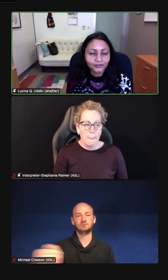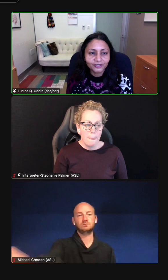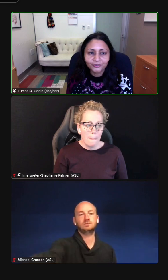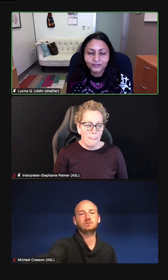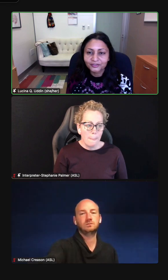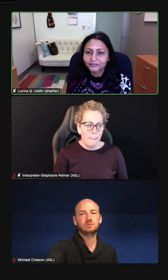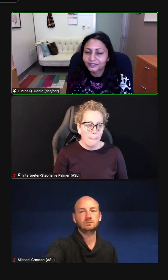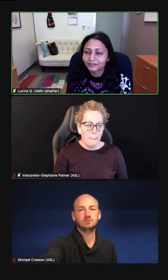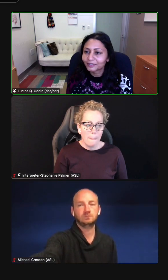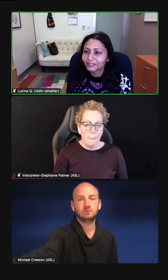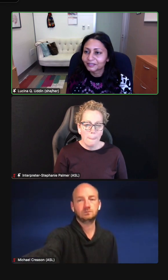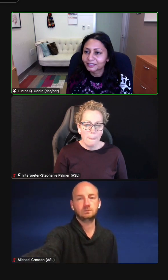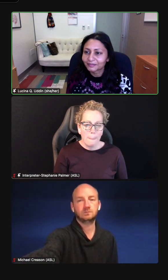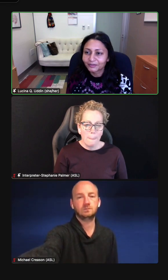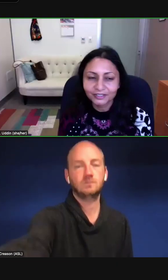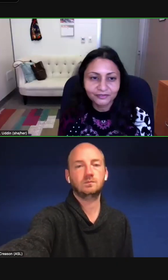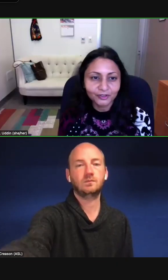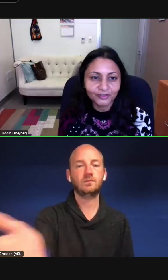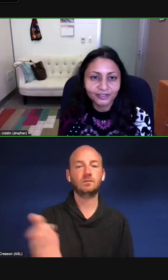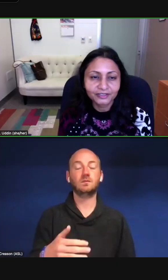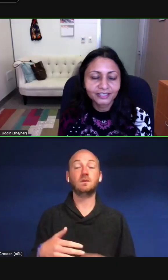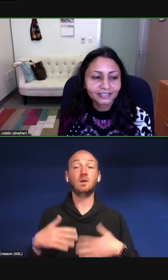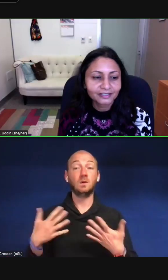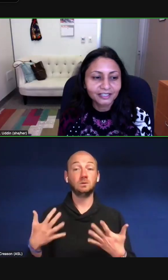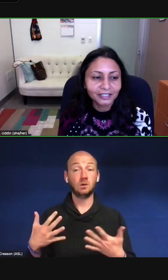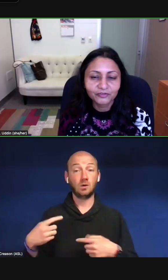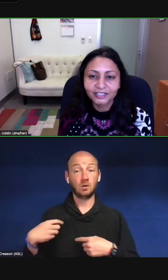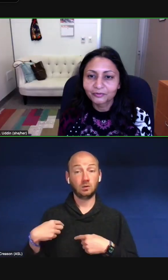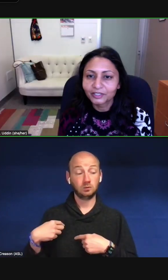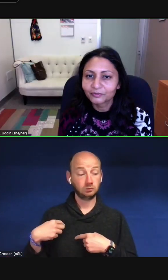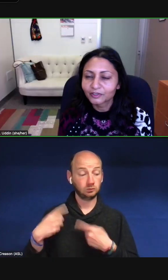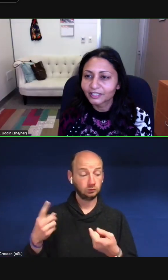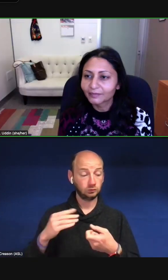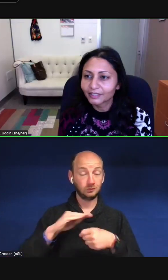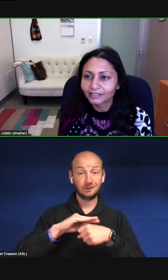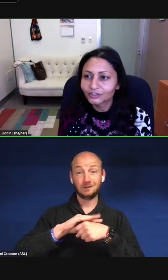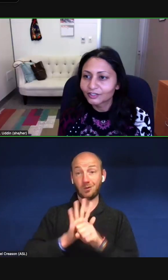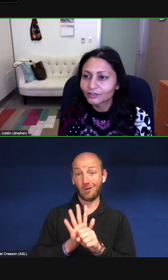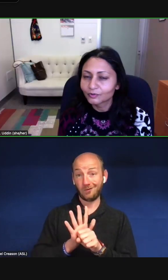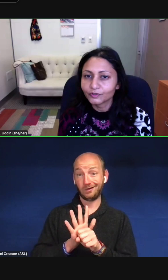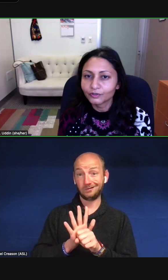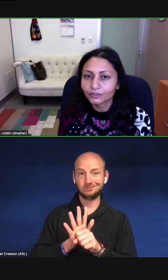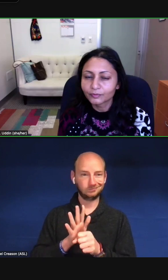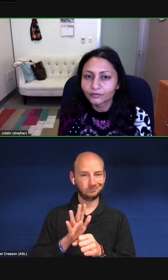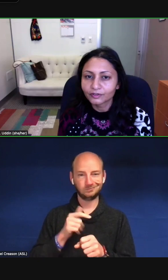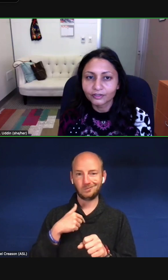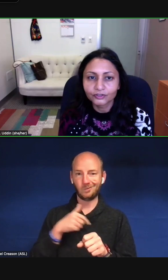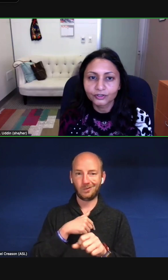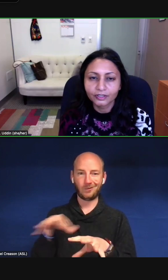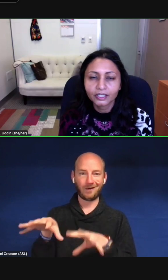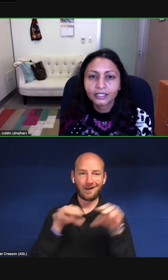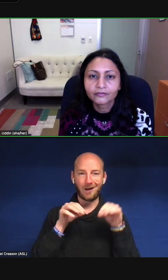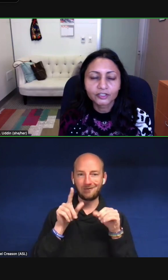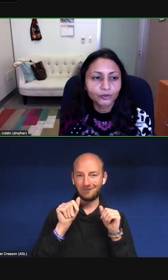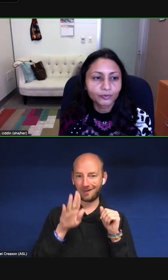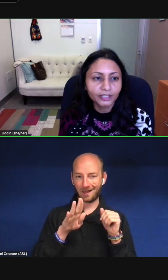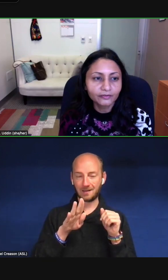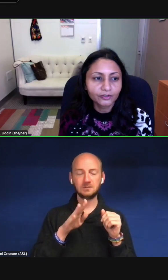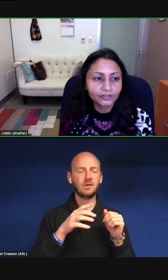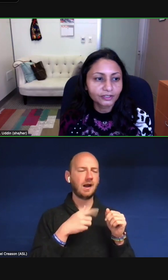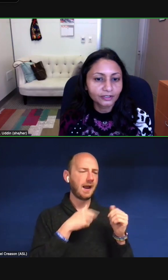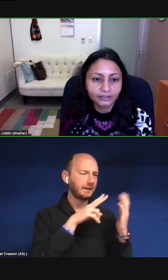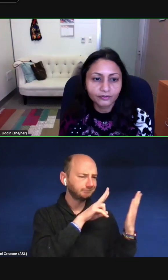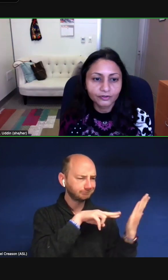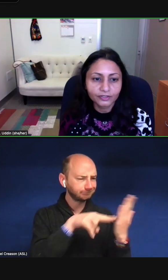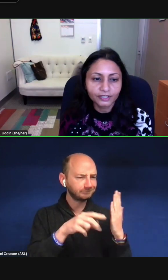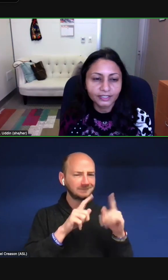So over the course of the pandemic, because of all the time we've had away from the lab, I had a chance to review some of the literature on flexible